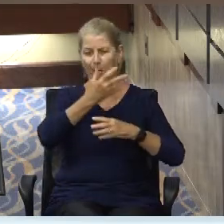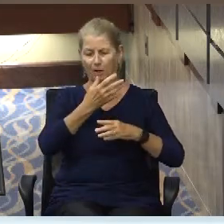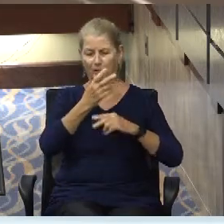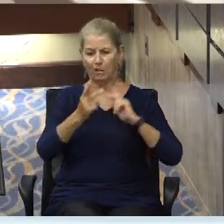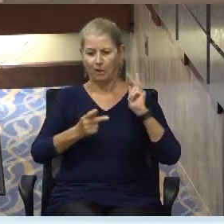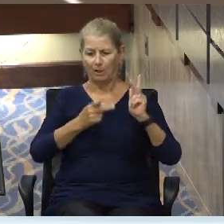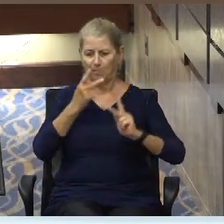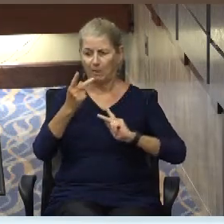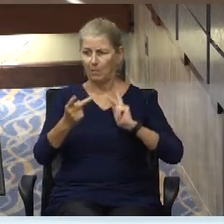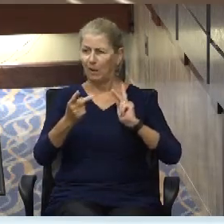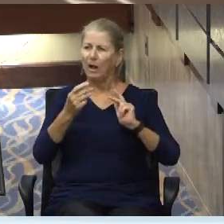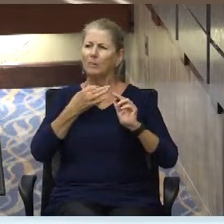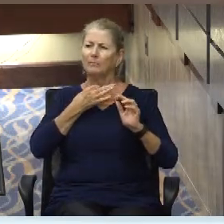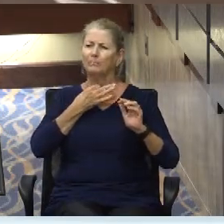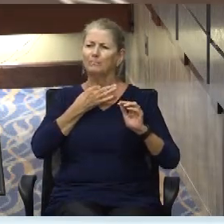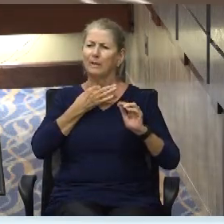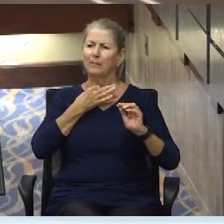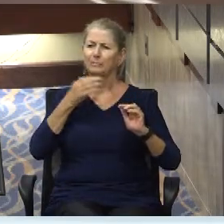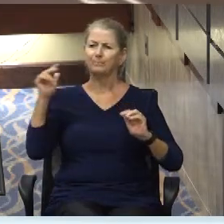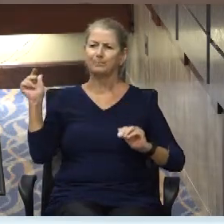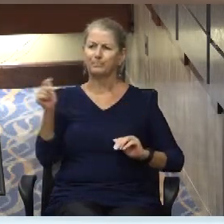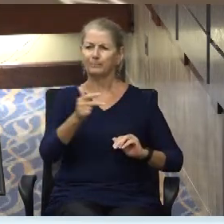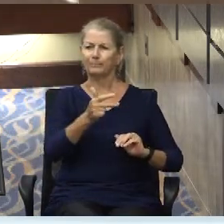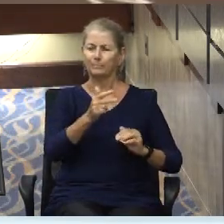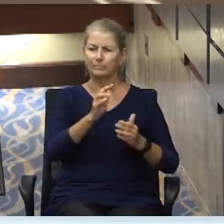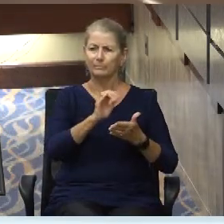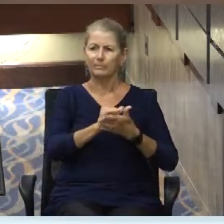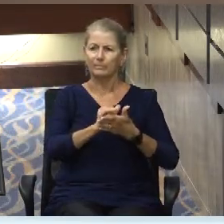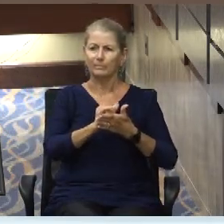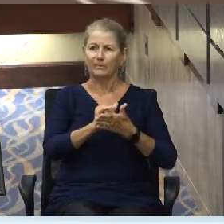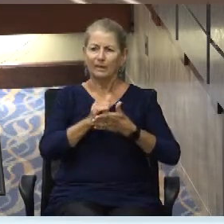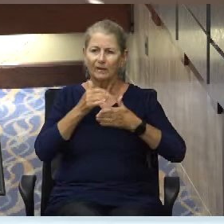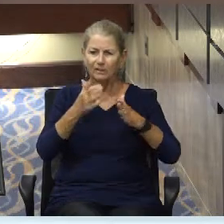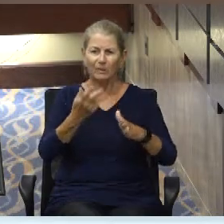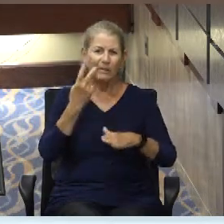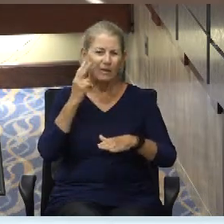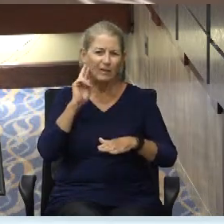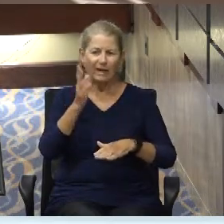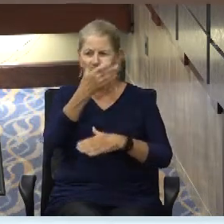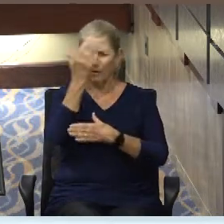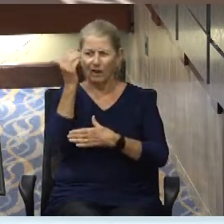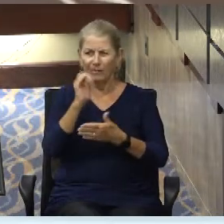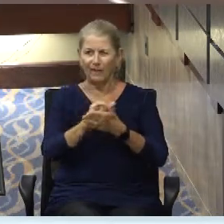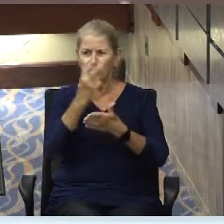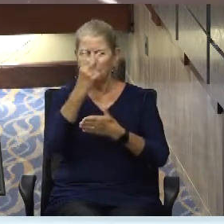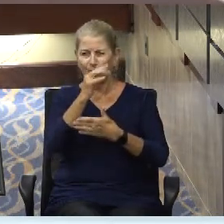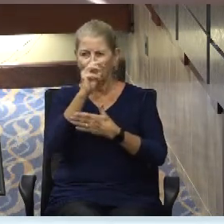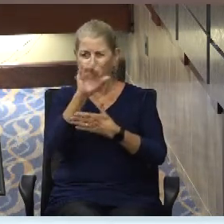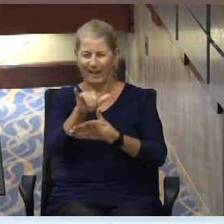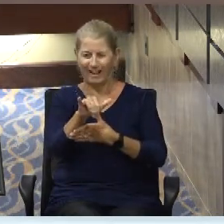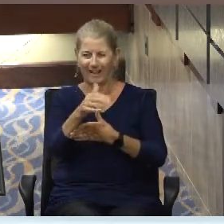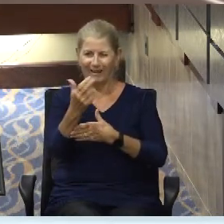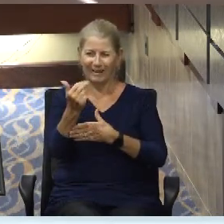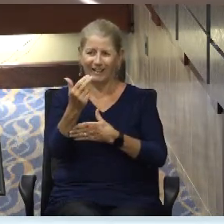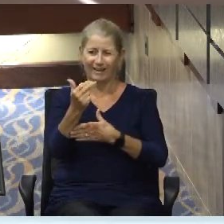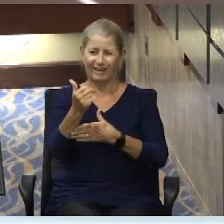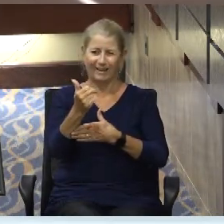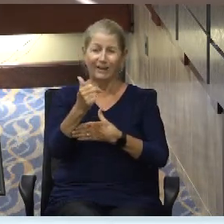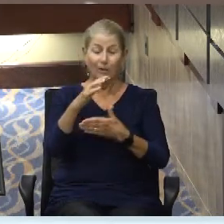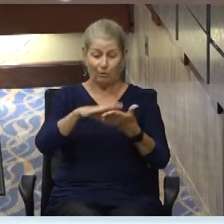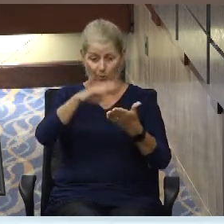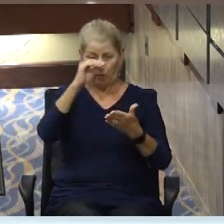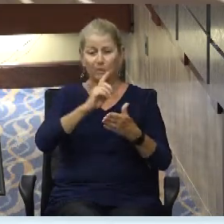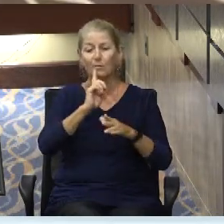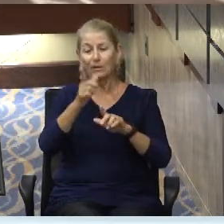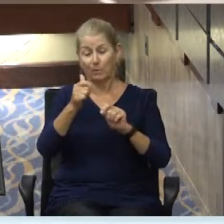I went up that street the other day and forgot it was a two-way. Dangerous. Really quickly, I didn't sure you?